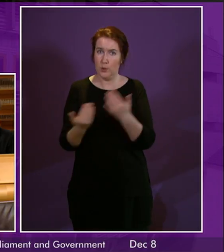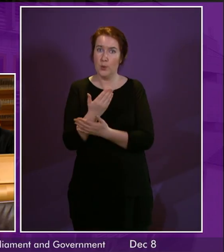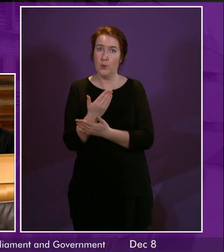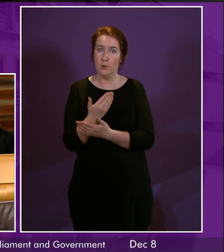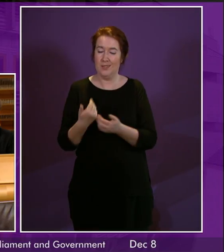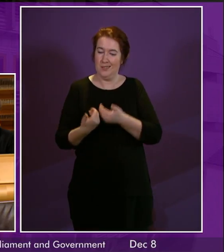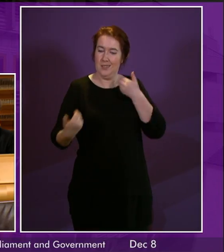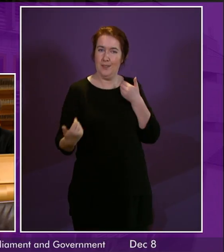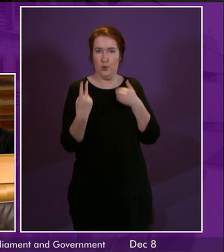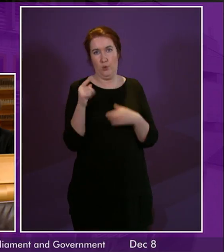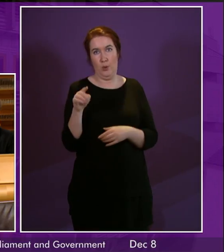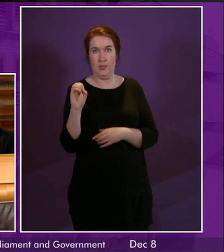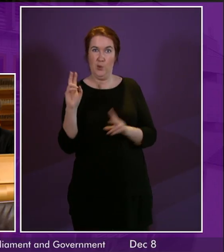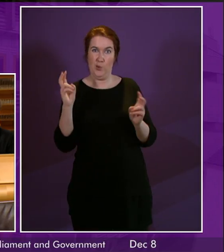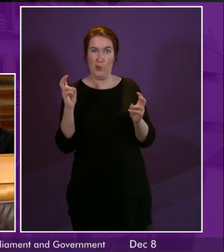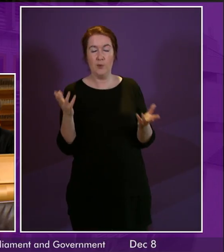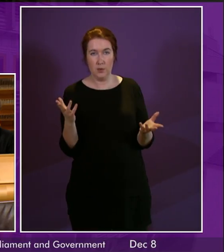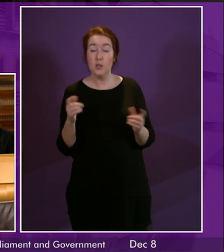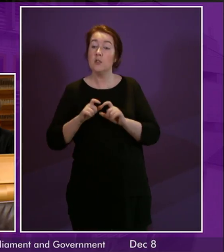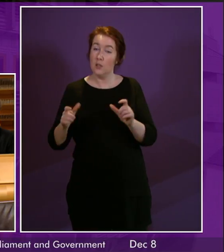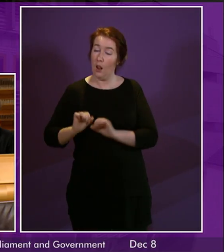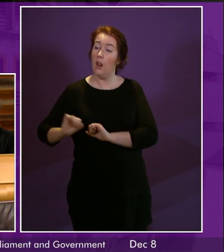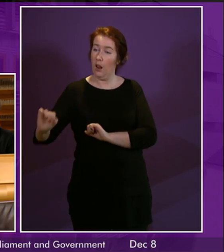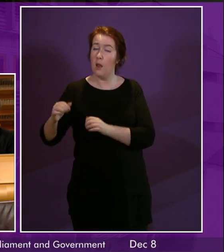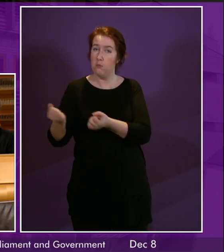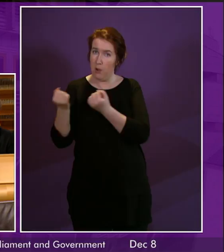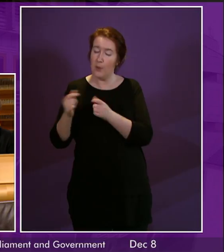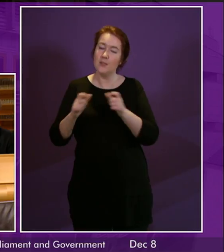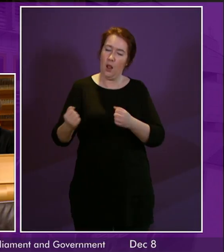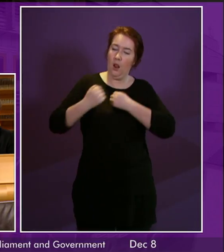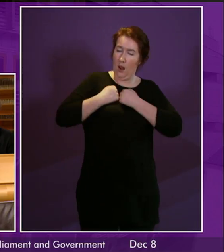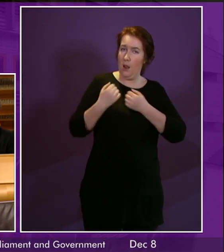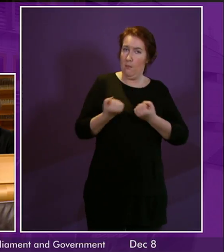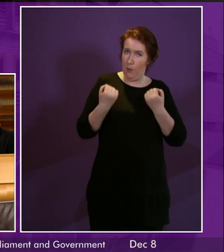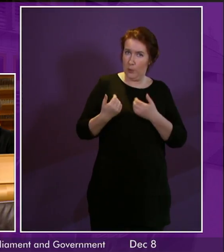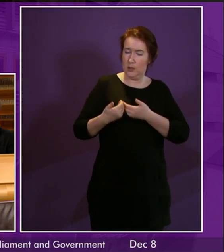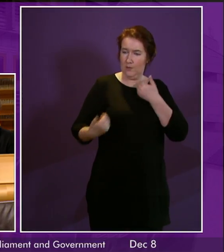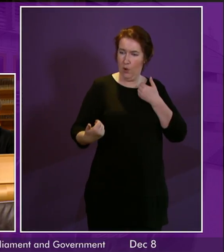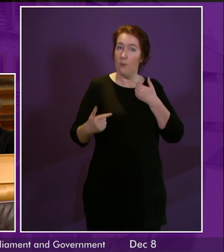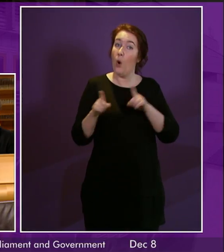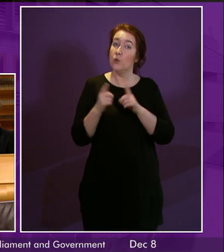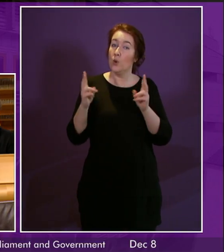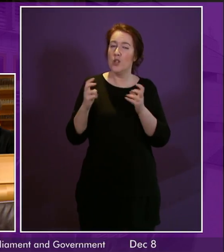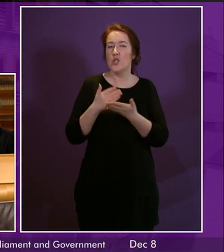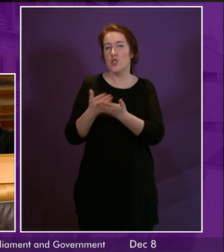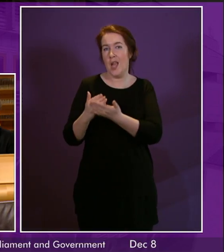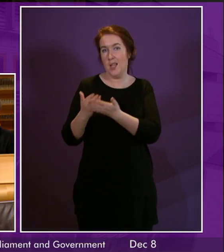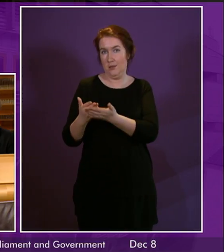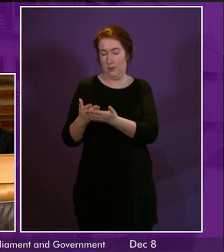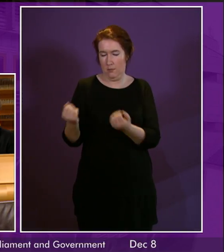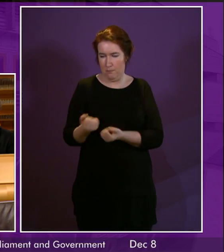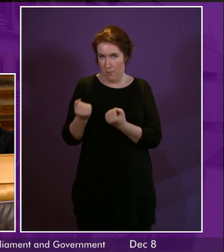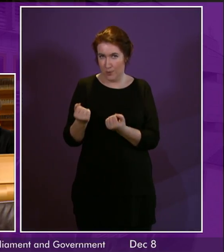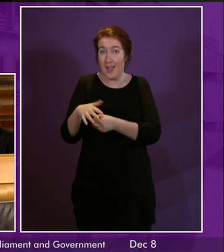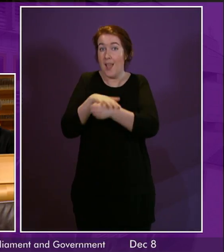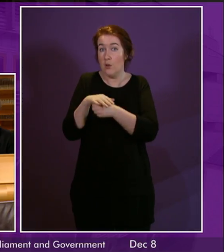devolution 2.0. There are still reserved powers and there are still devolved powers, but there are also shared powers, areas of government that